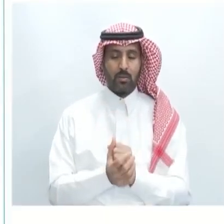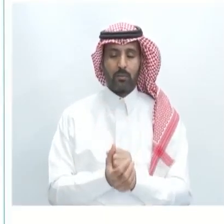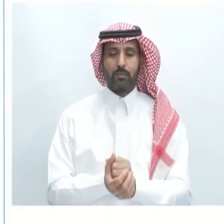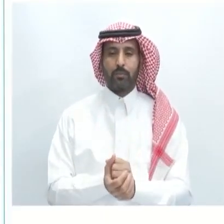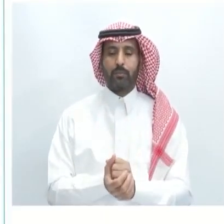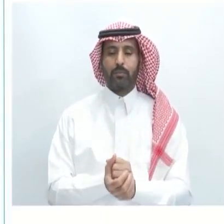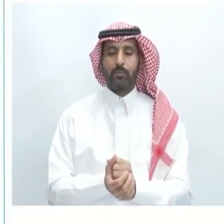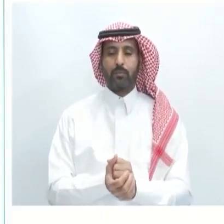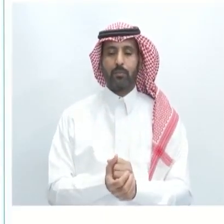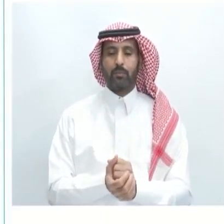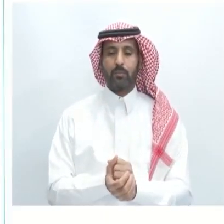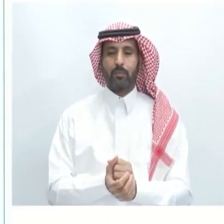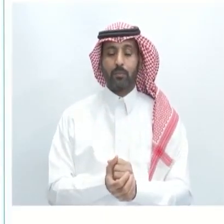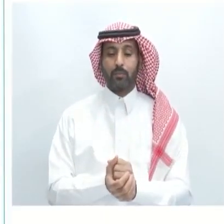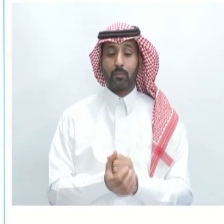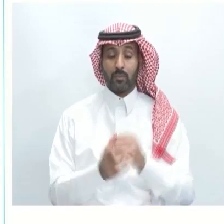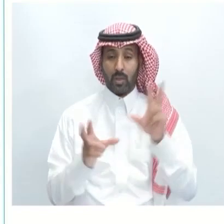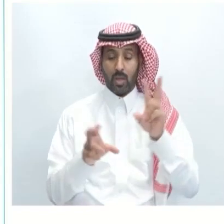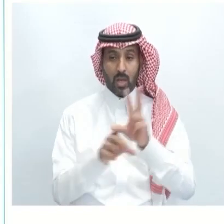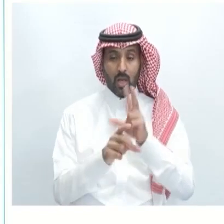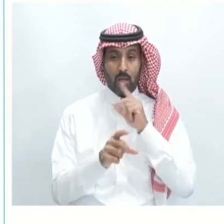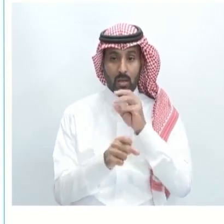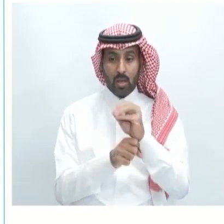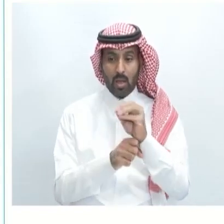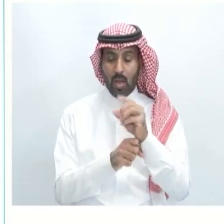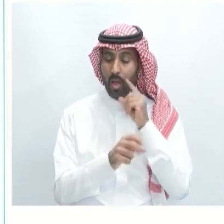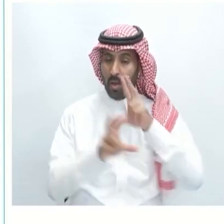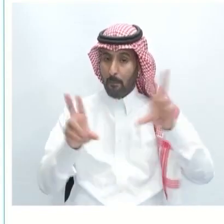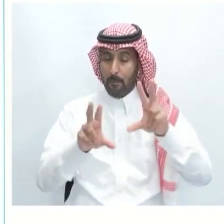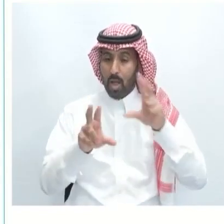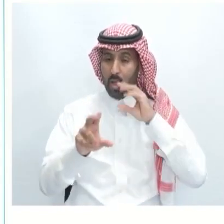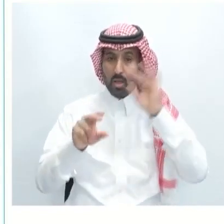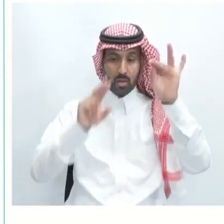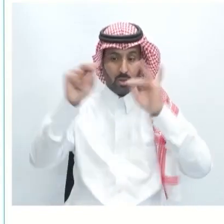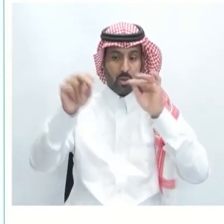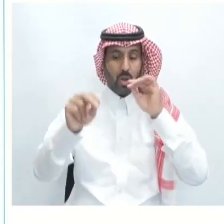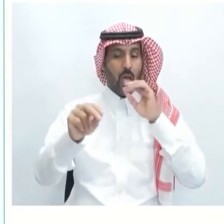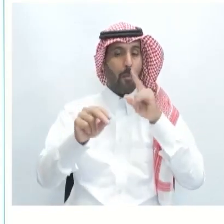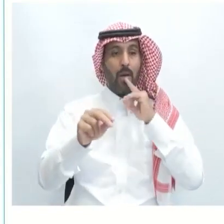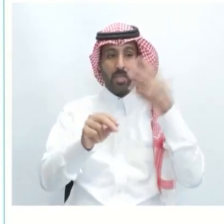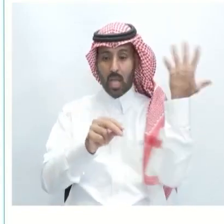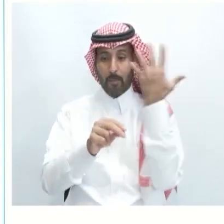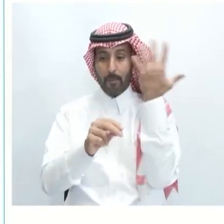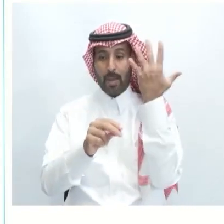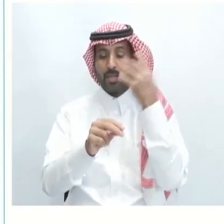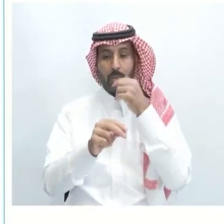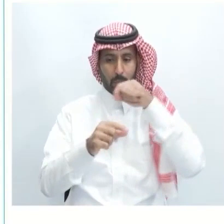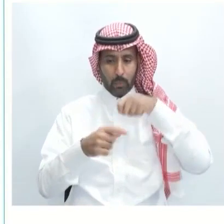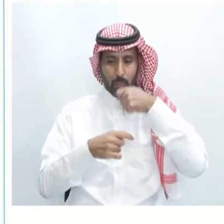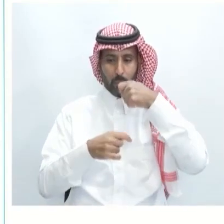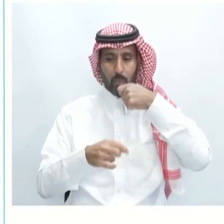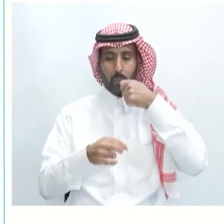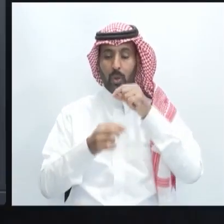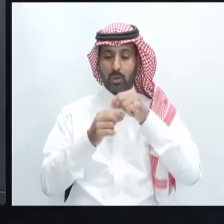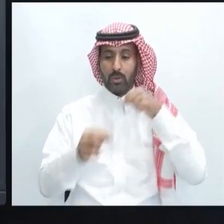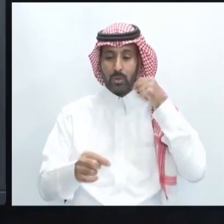one here. Panorama aired story about spaghetti trees. Panorama aired story about spaghetti trees. This